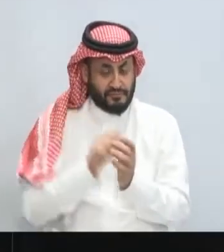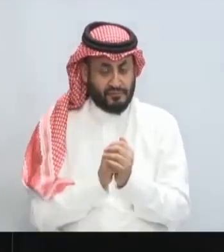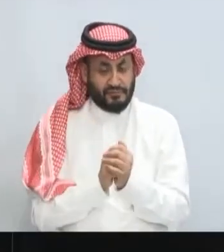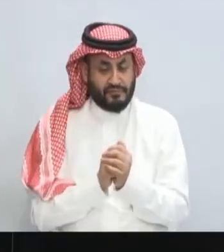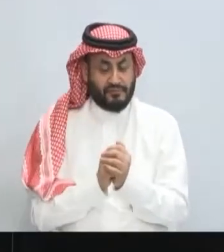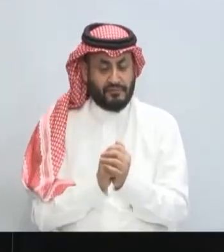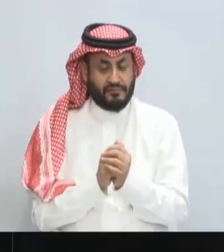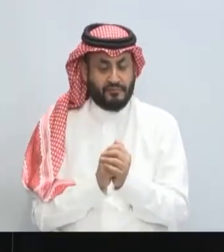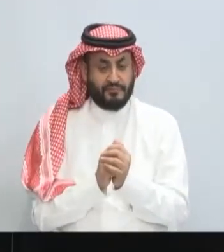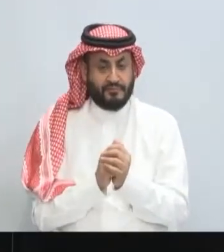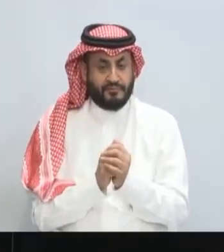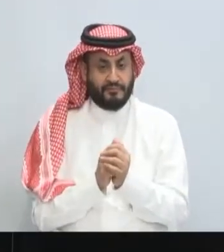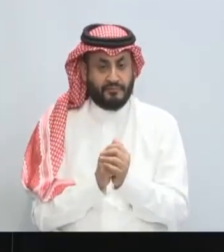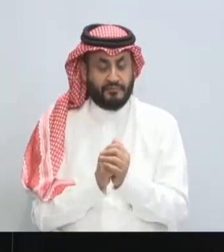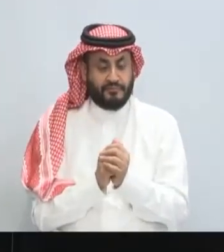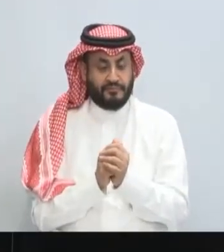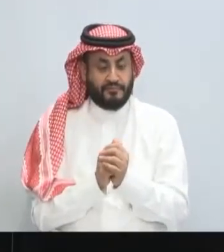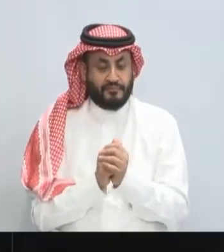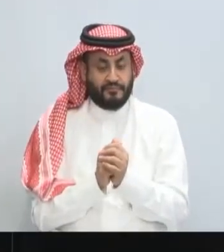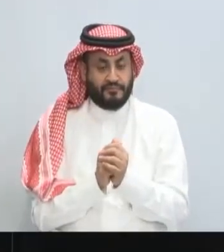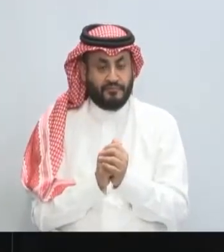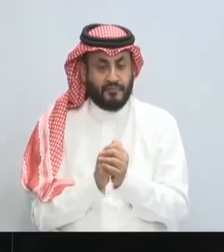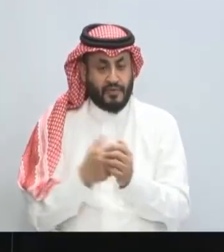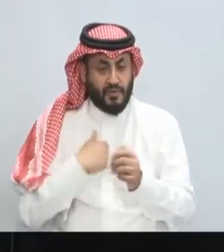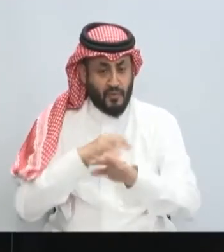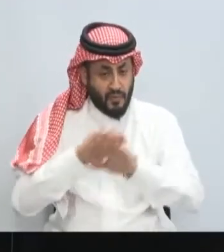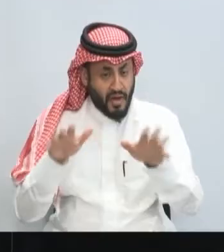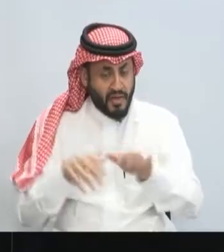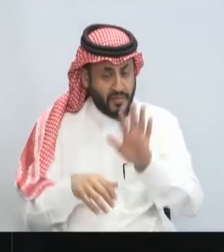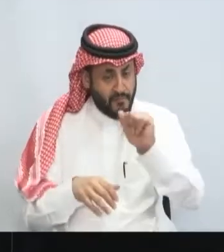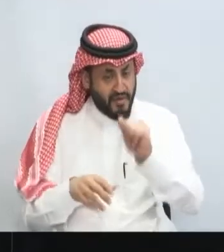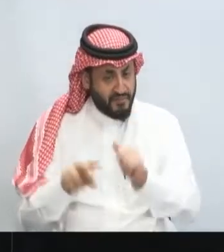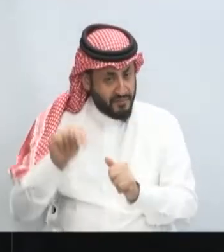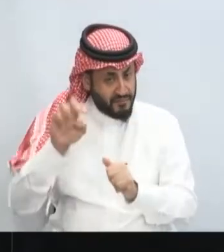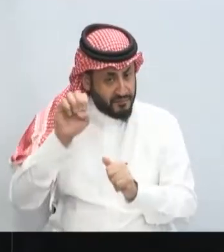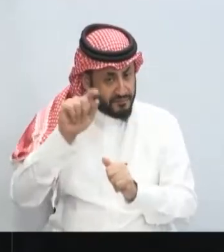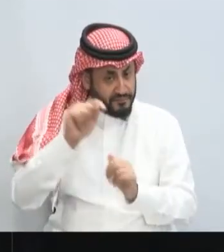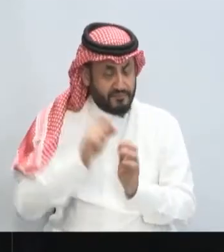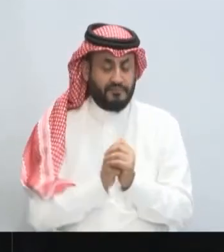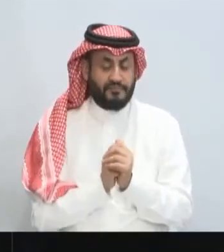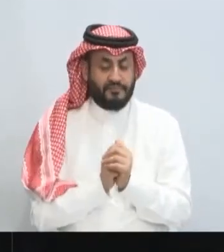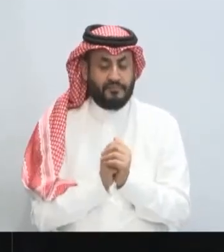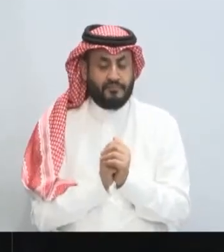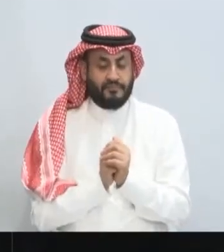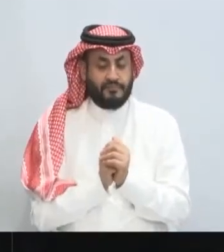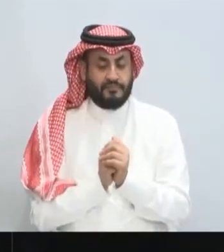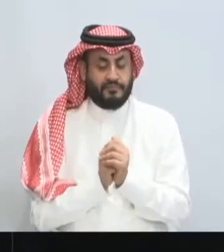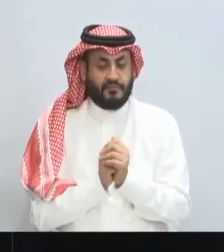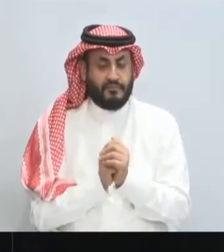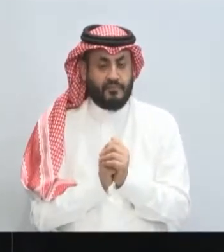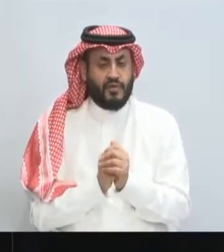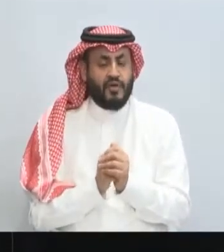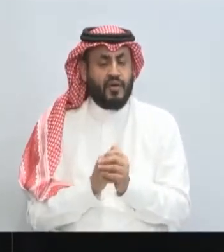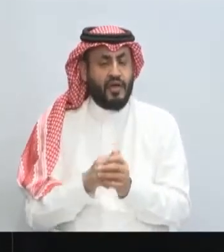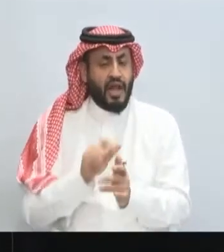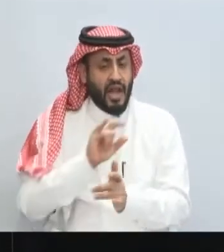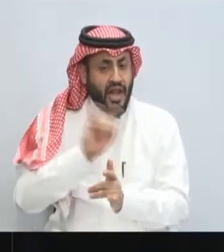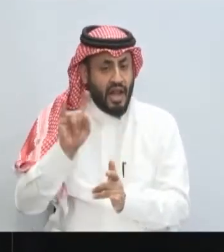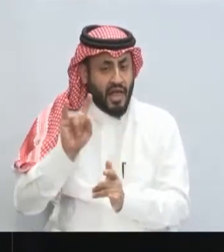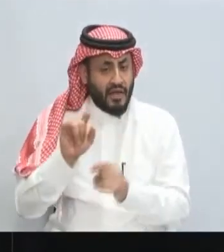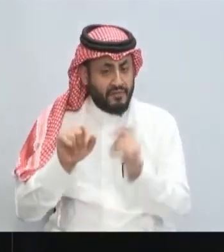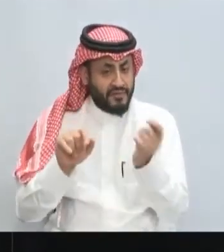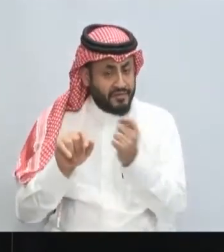not playing. We are not sitting. They are